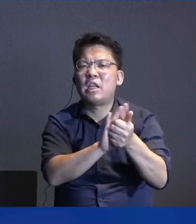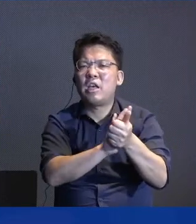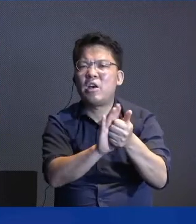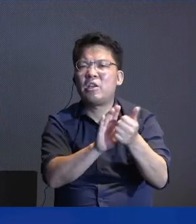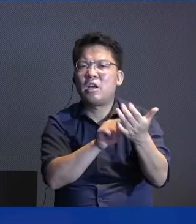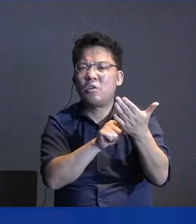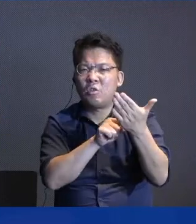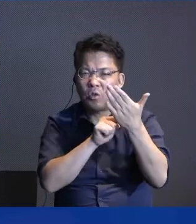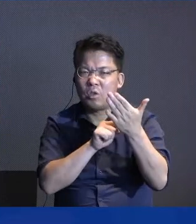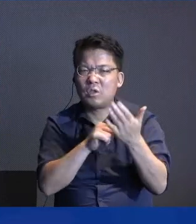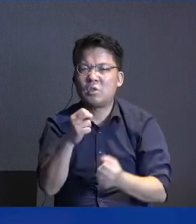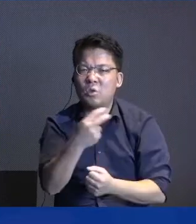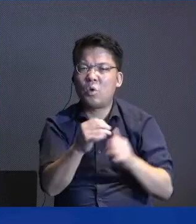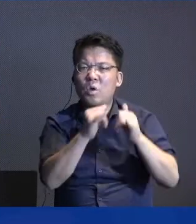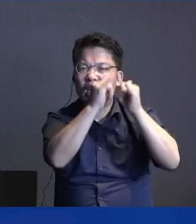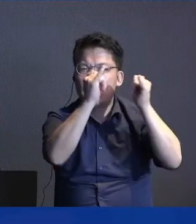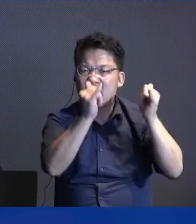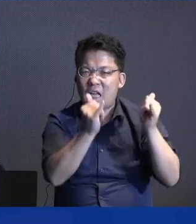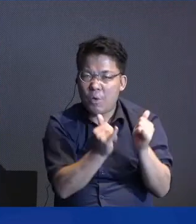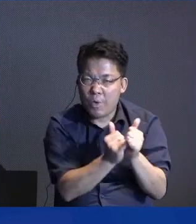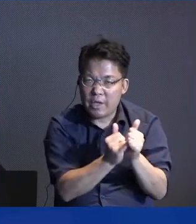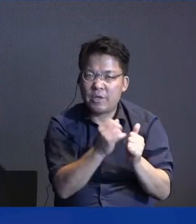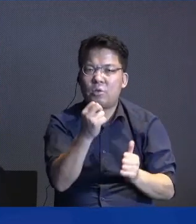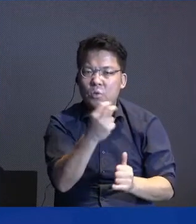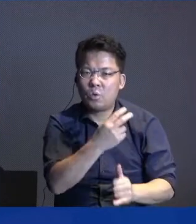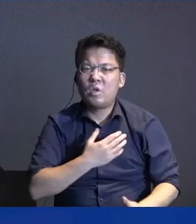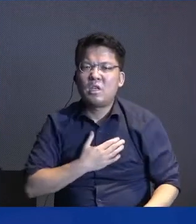of caring for people with dementia.